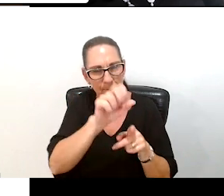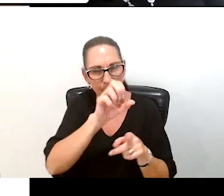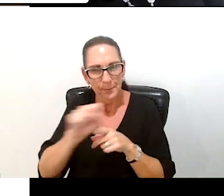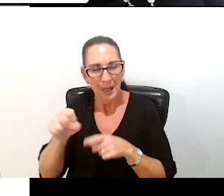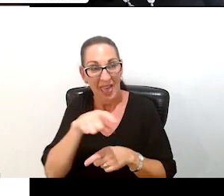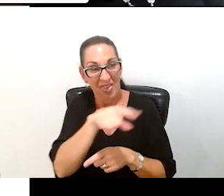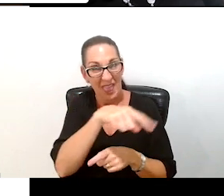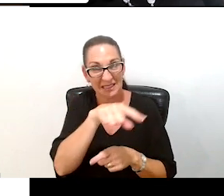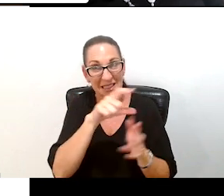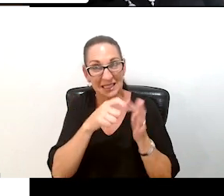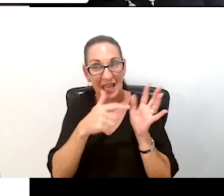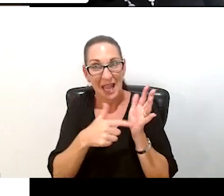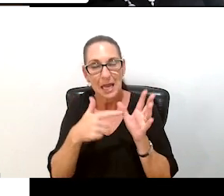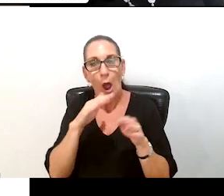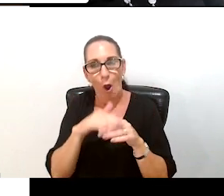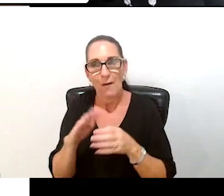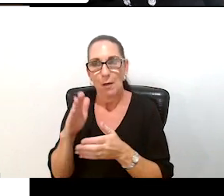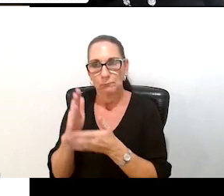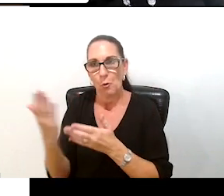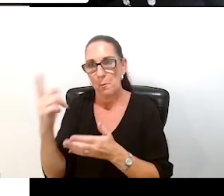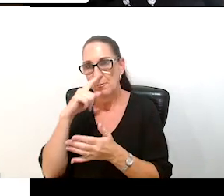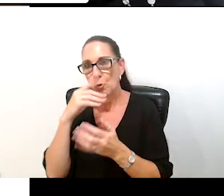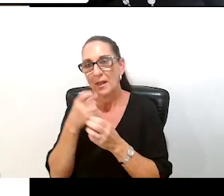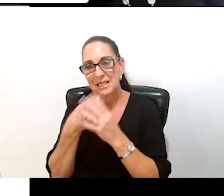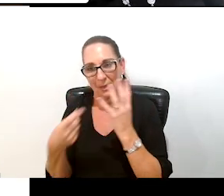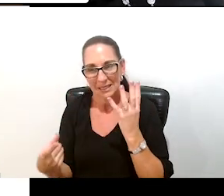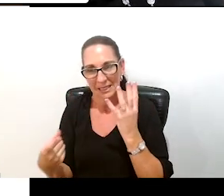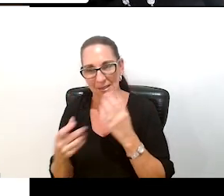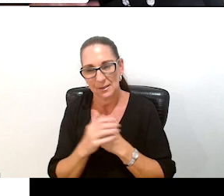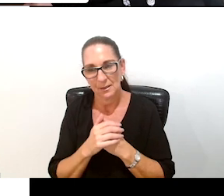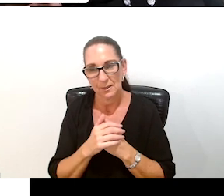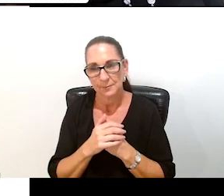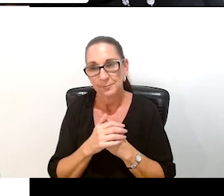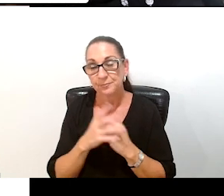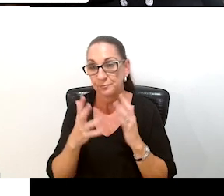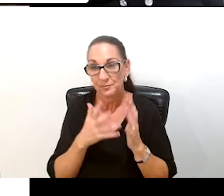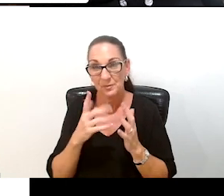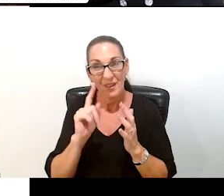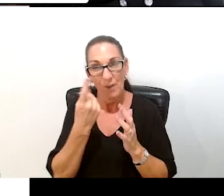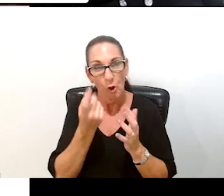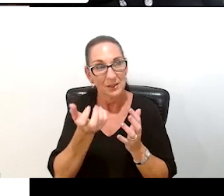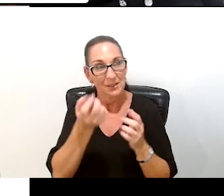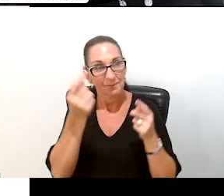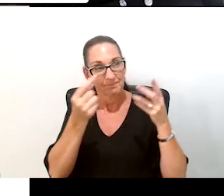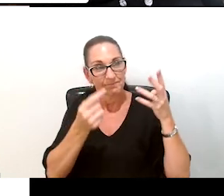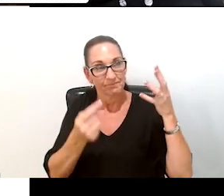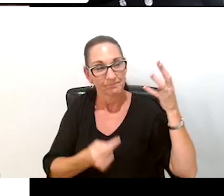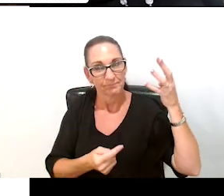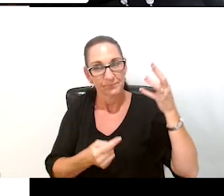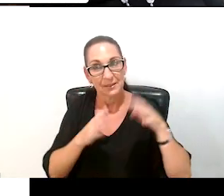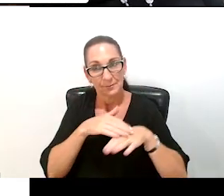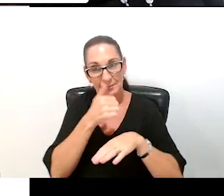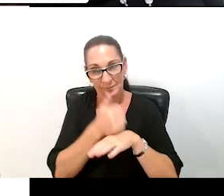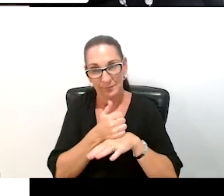about people with disability. So the very first set of information that's come, or the first set of indicators that have been established,